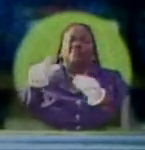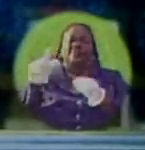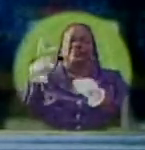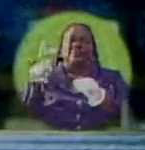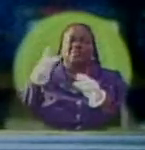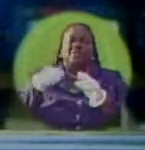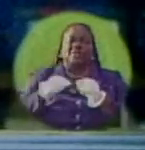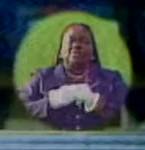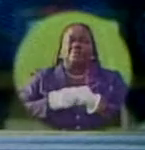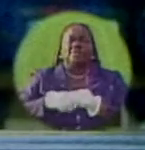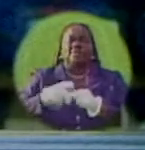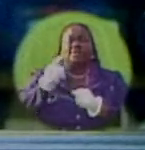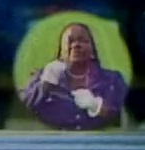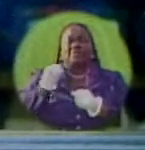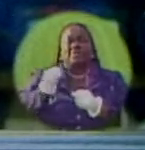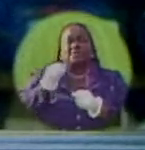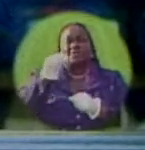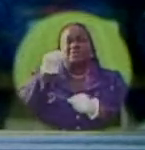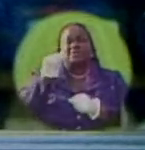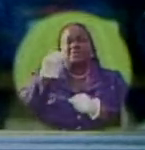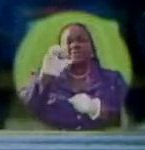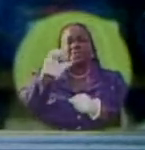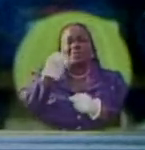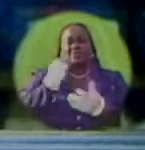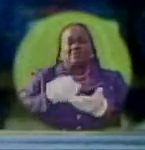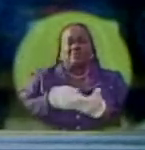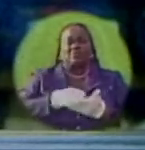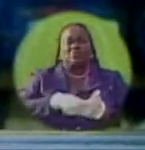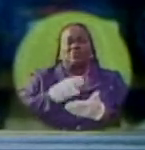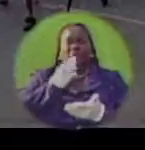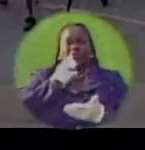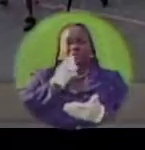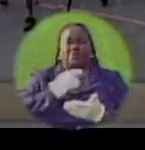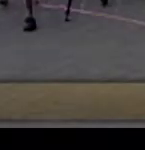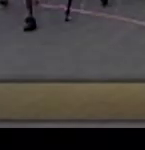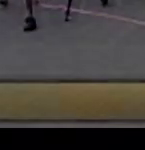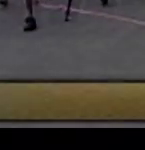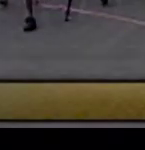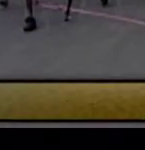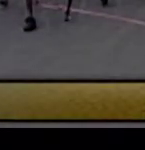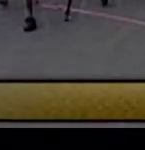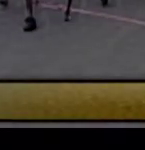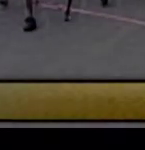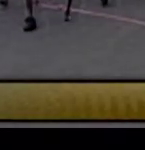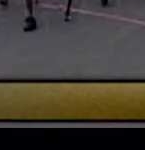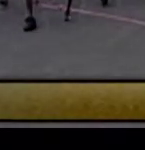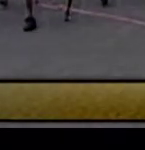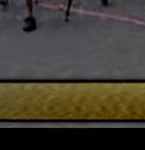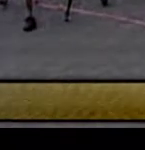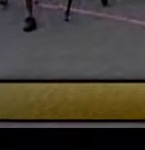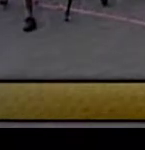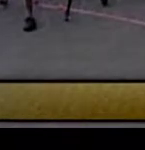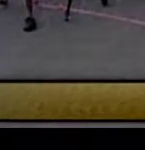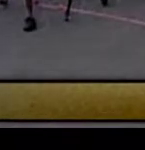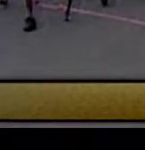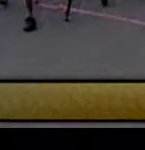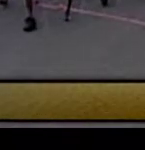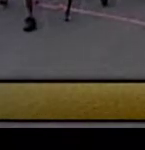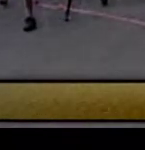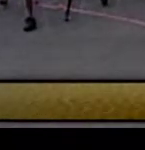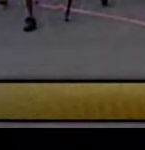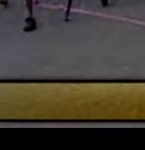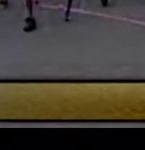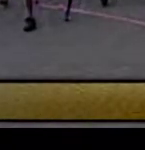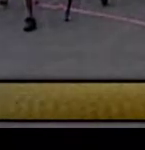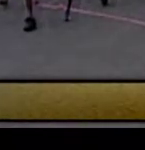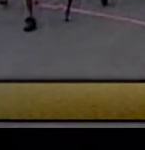Foundation Trans-Antigua Cycle Challenge. More in this report. This 22-mile race from Sandals Grand